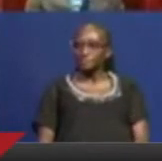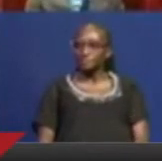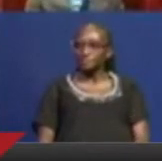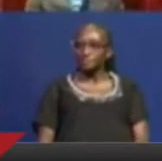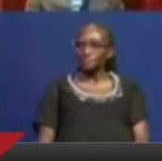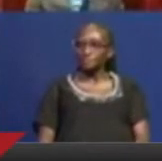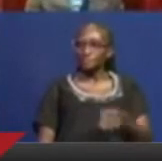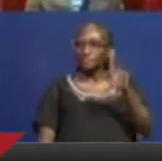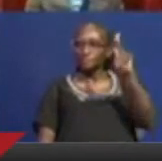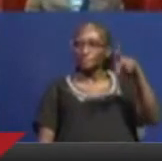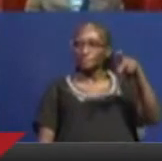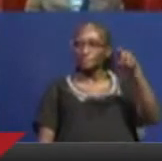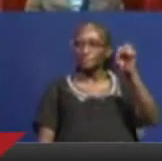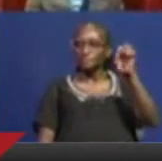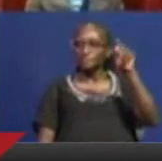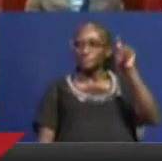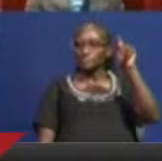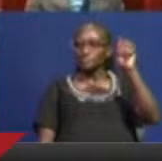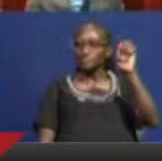Kibra Peter Orero.